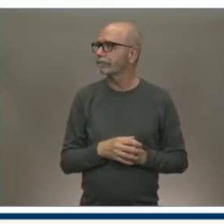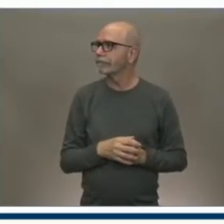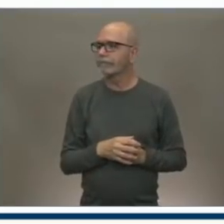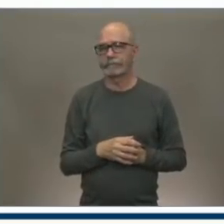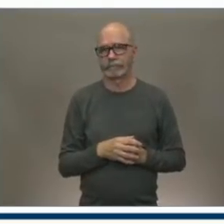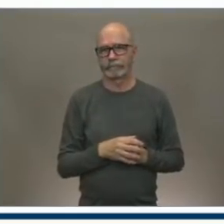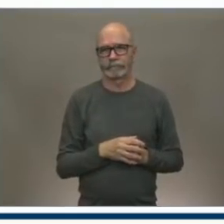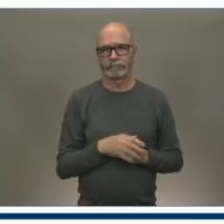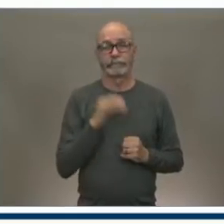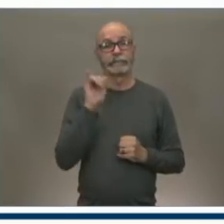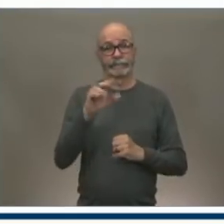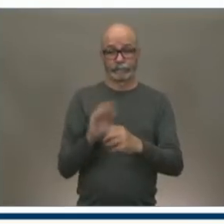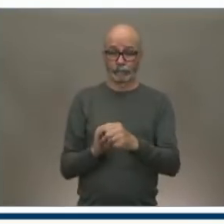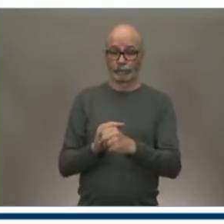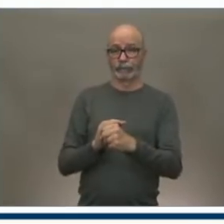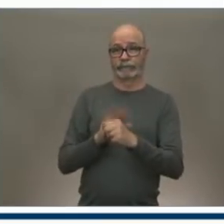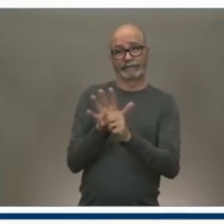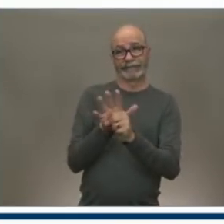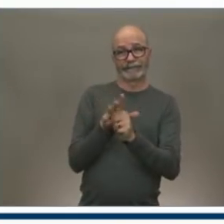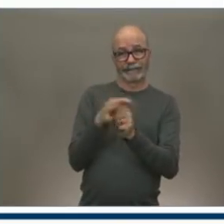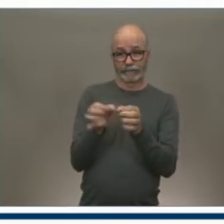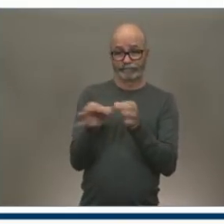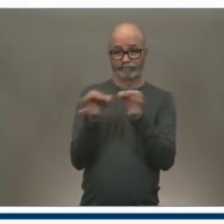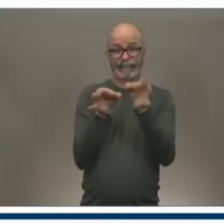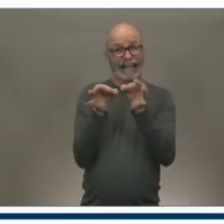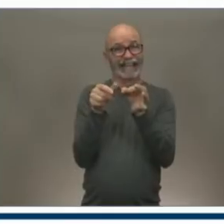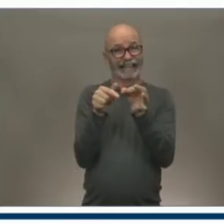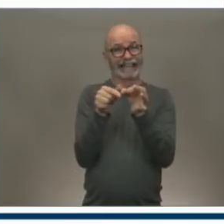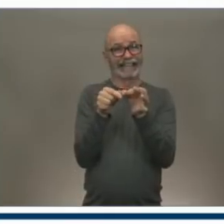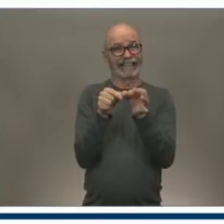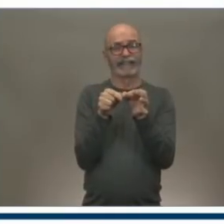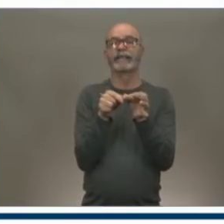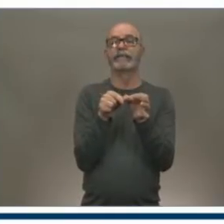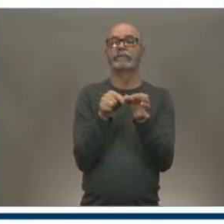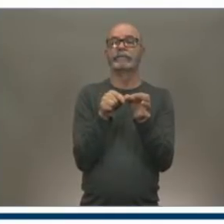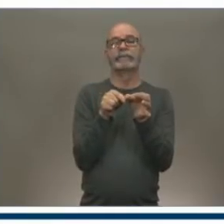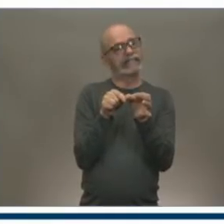variant, really being a concern just for its,